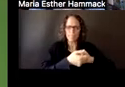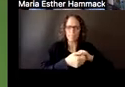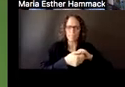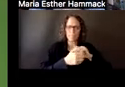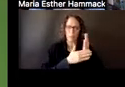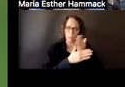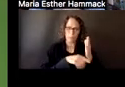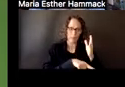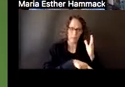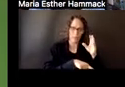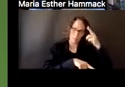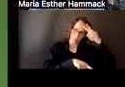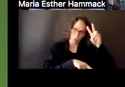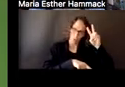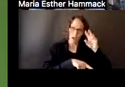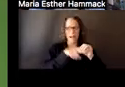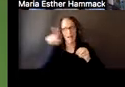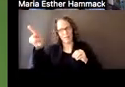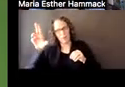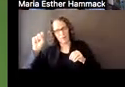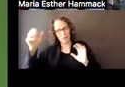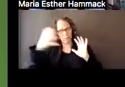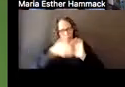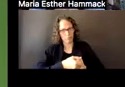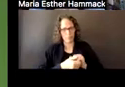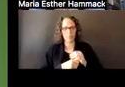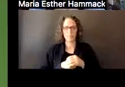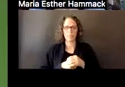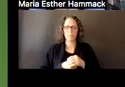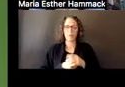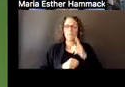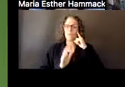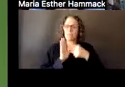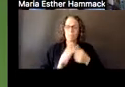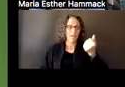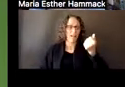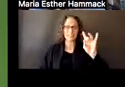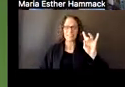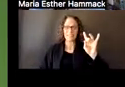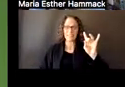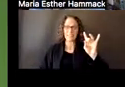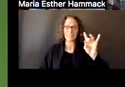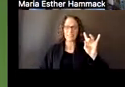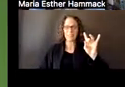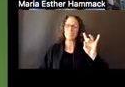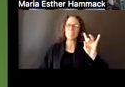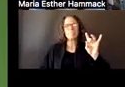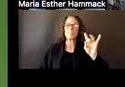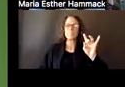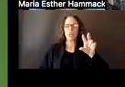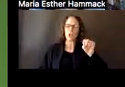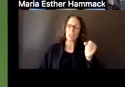in the United States. For instance, what I'm going to talk about here is in 1833 or early in the early